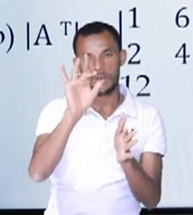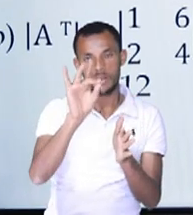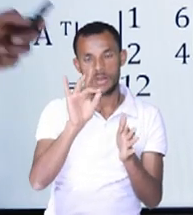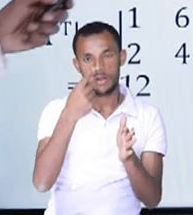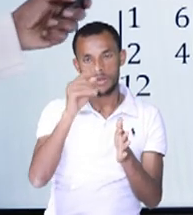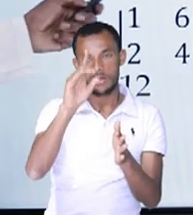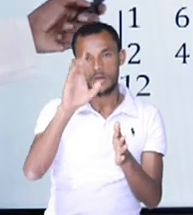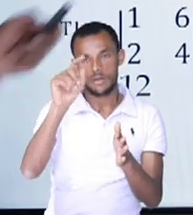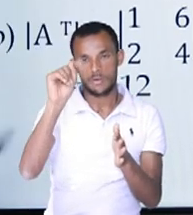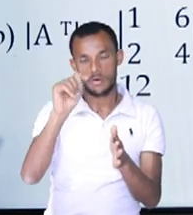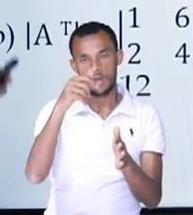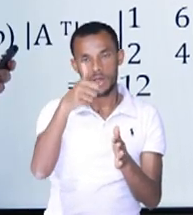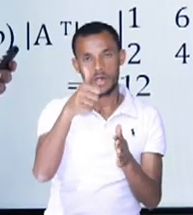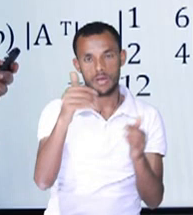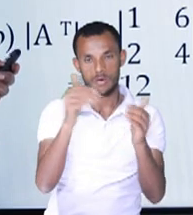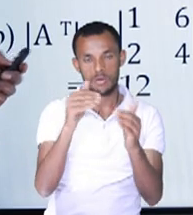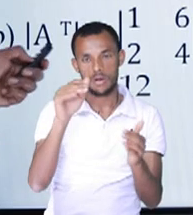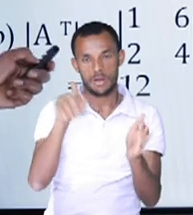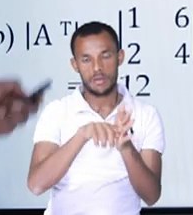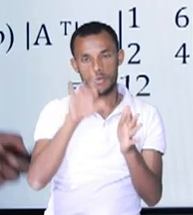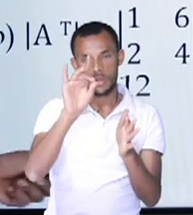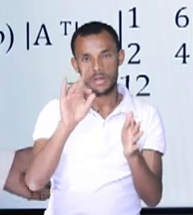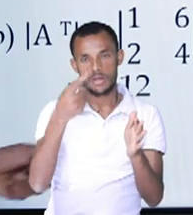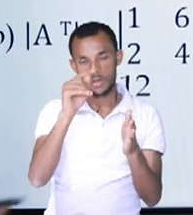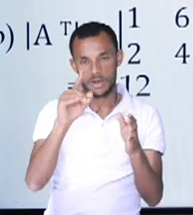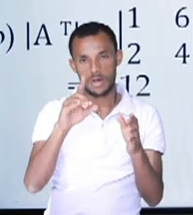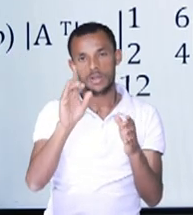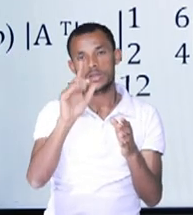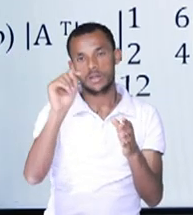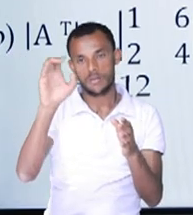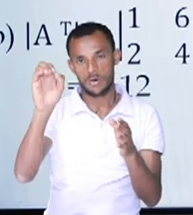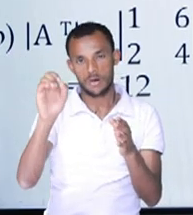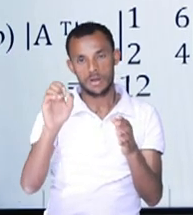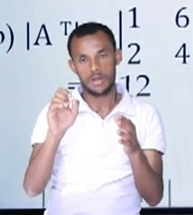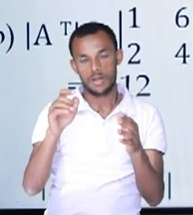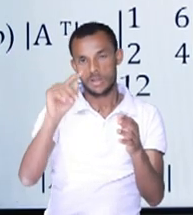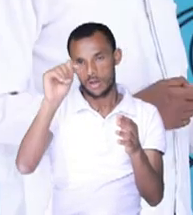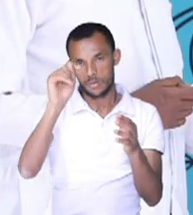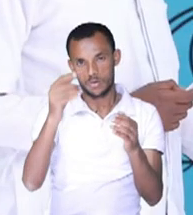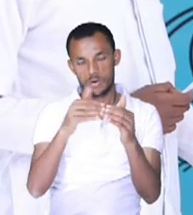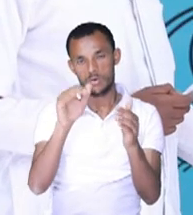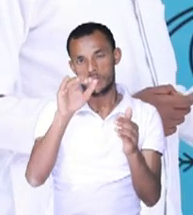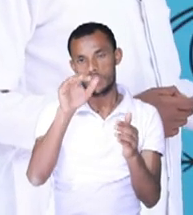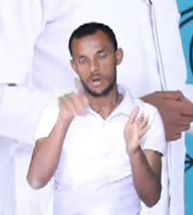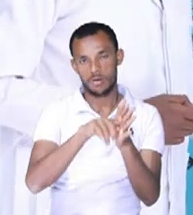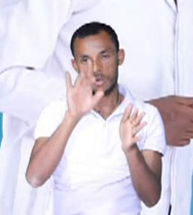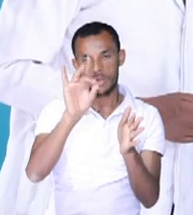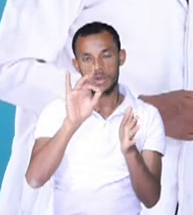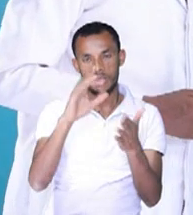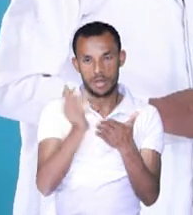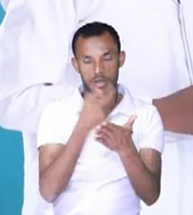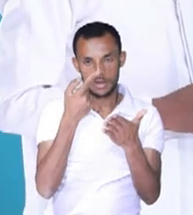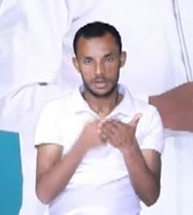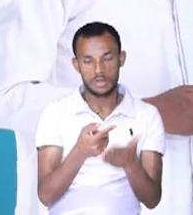The determinant of A it was negative 8. The determinant of the transpose also negative 8. Take from this